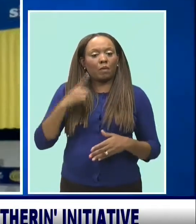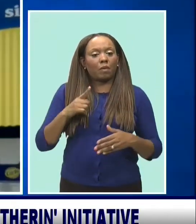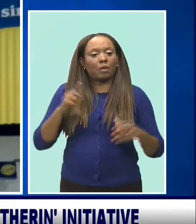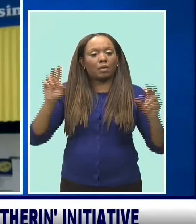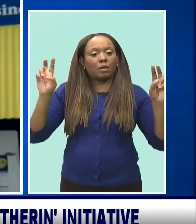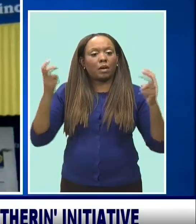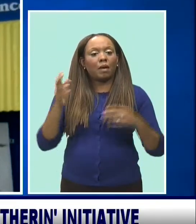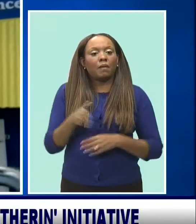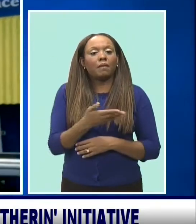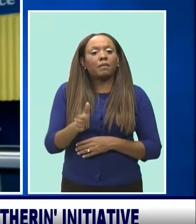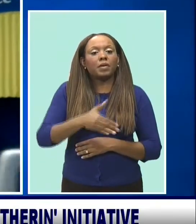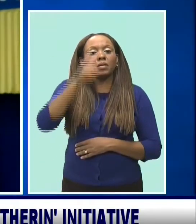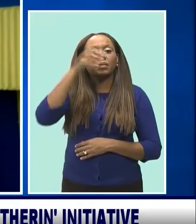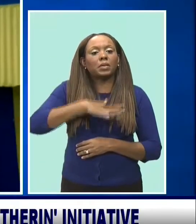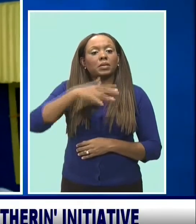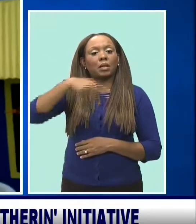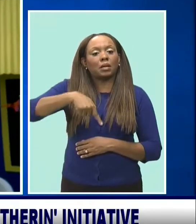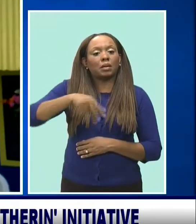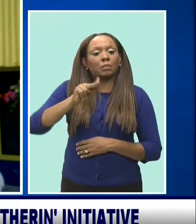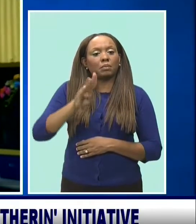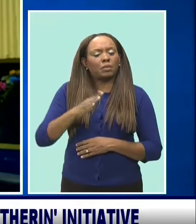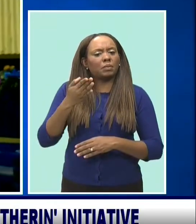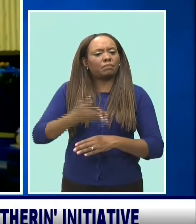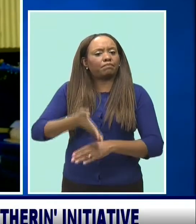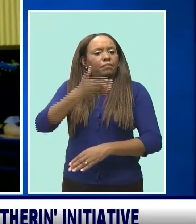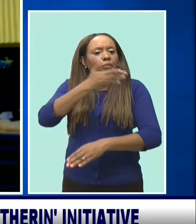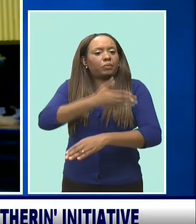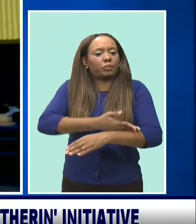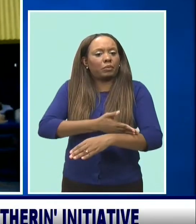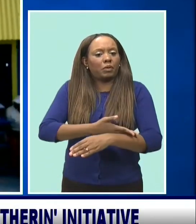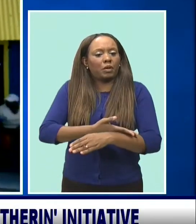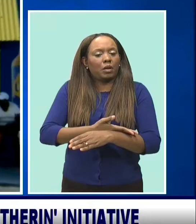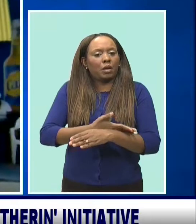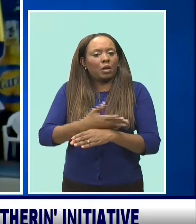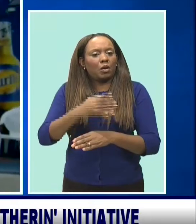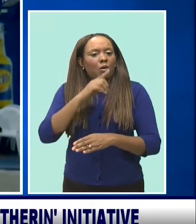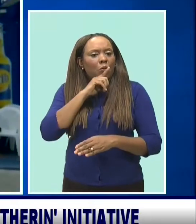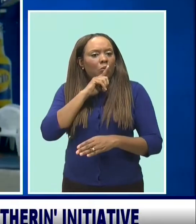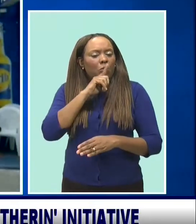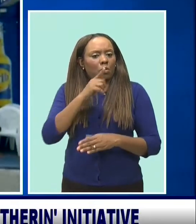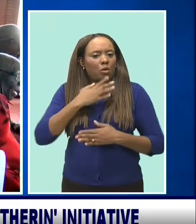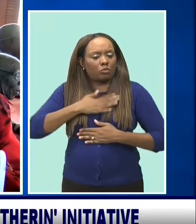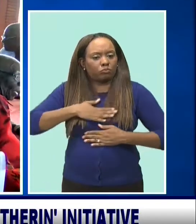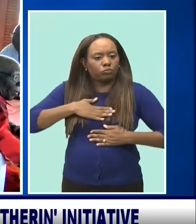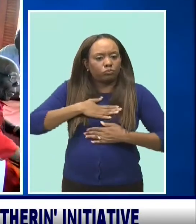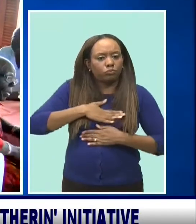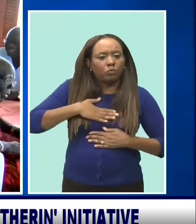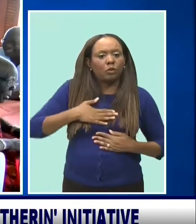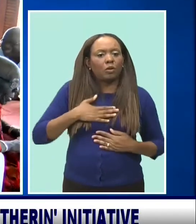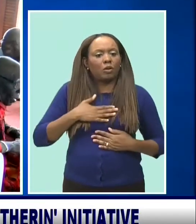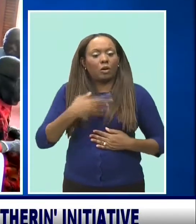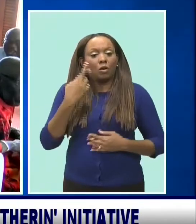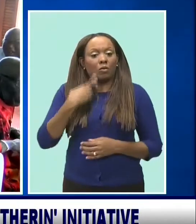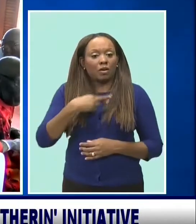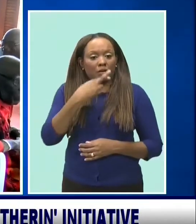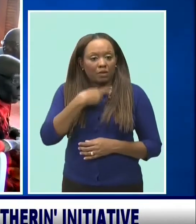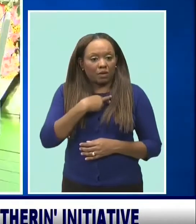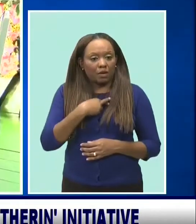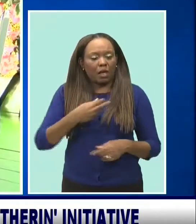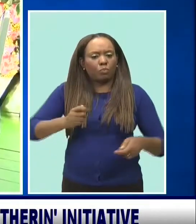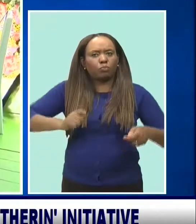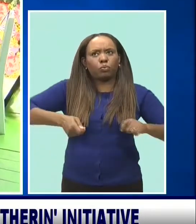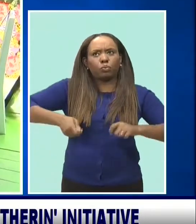Pub, Clement Armstrong, has enhanced his live entertainment at the popular Spitestown restaurant with an increased number of steel